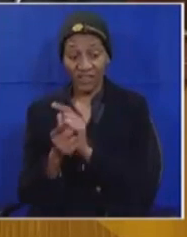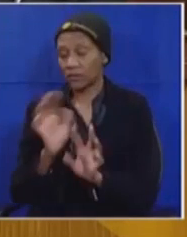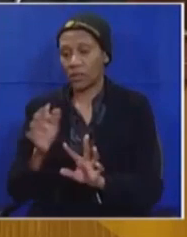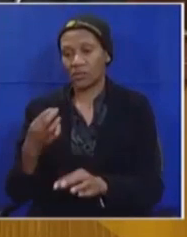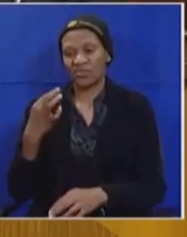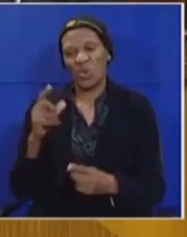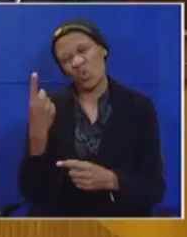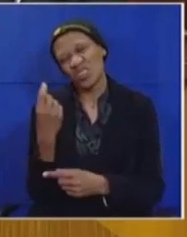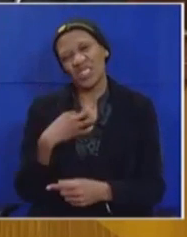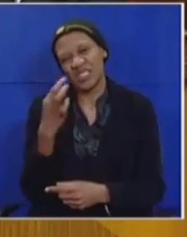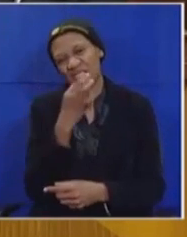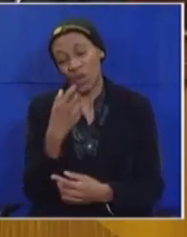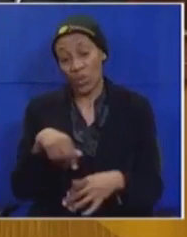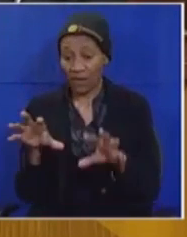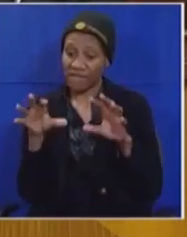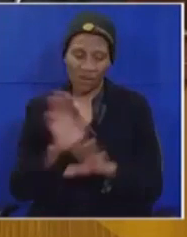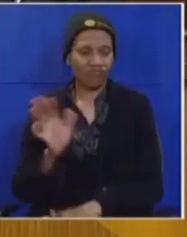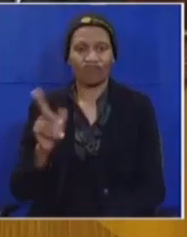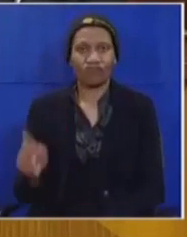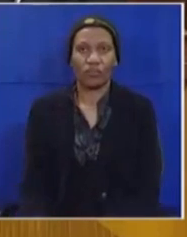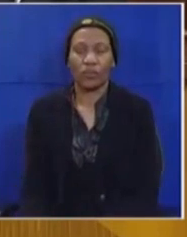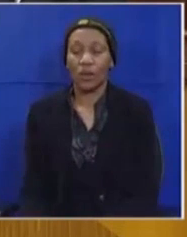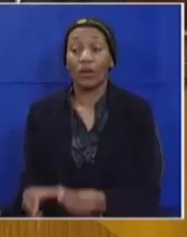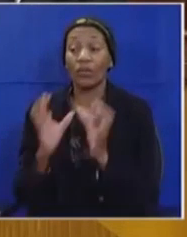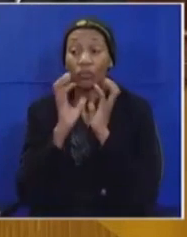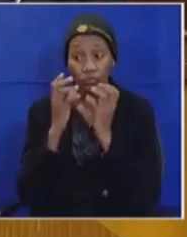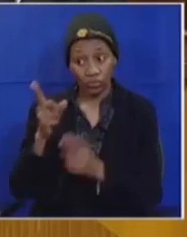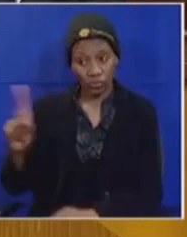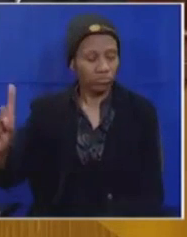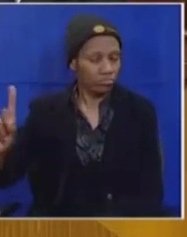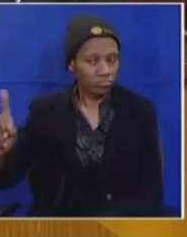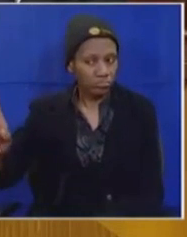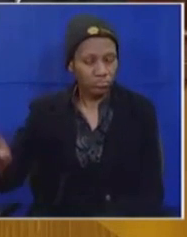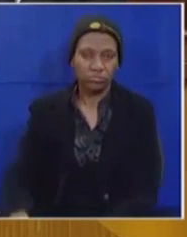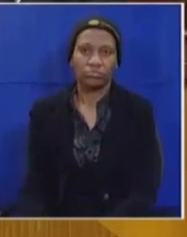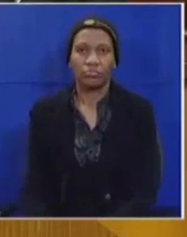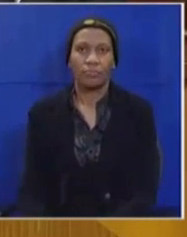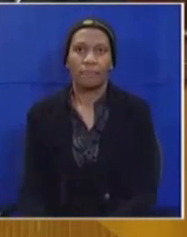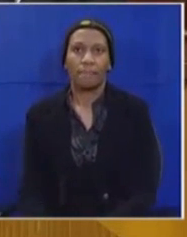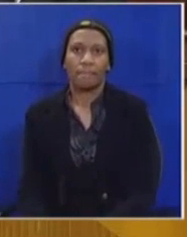the people Honorable he's talking Malema, about. no.